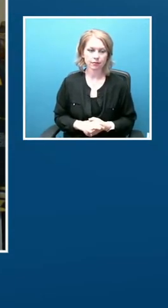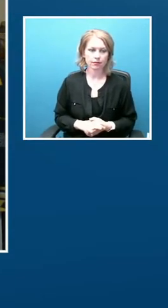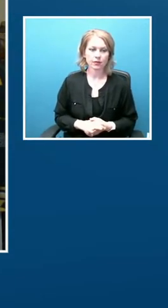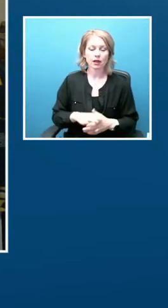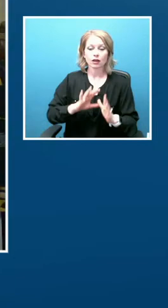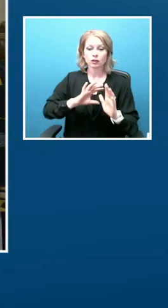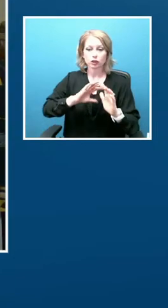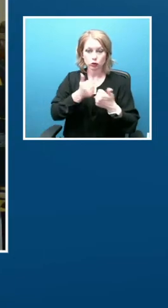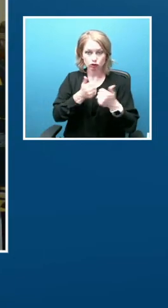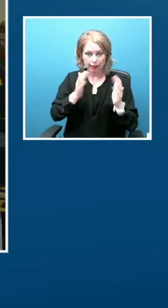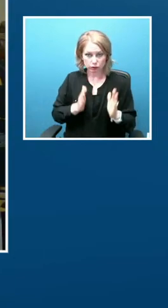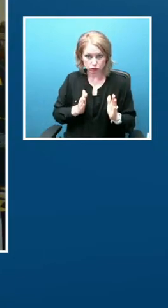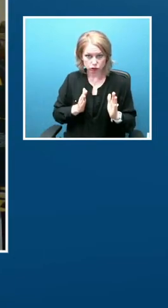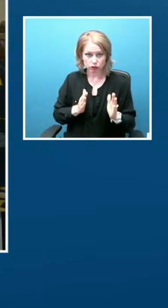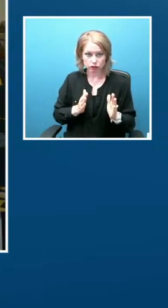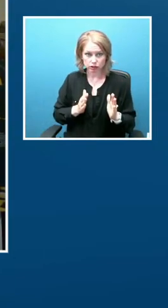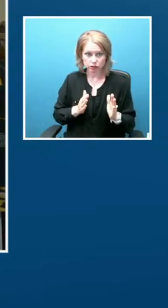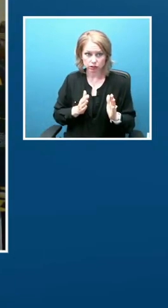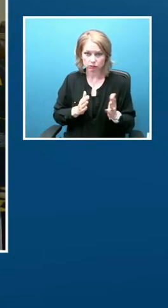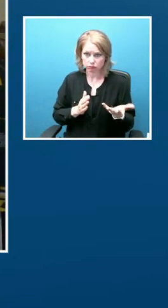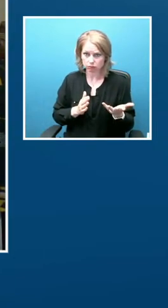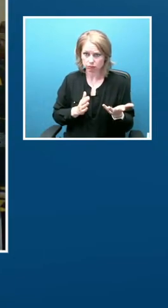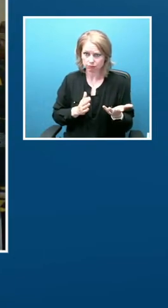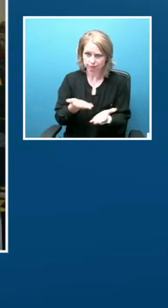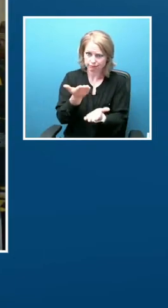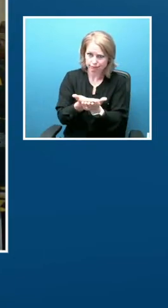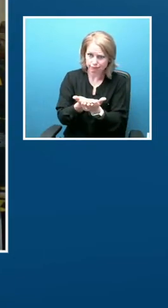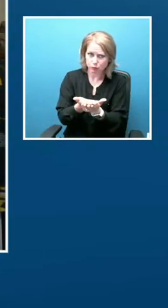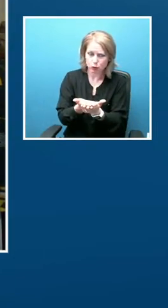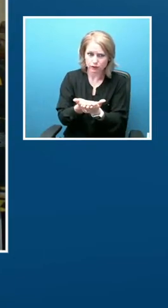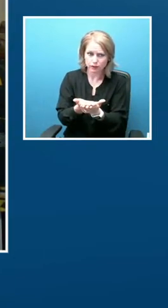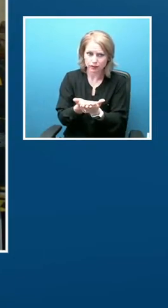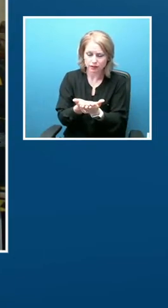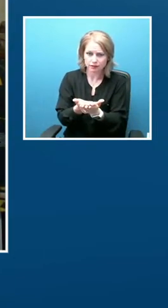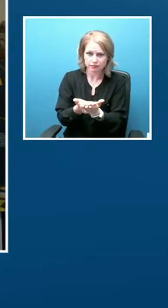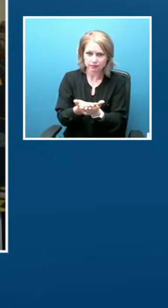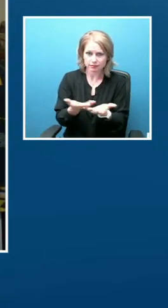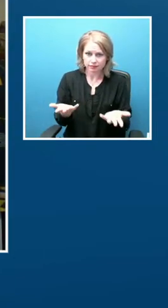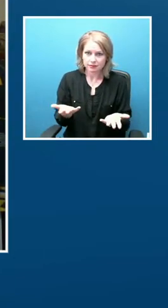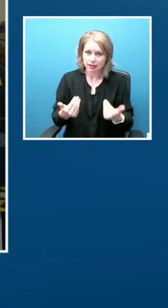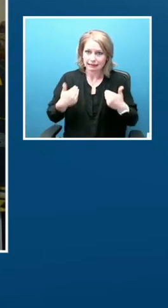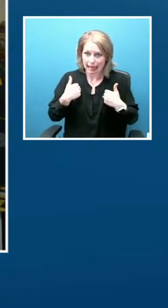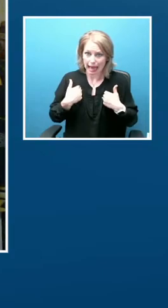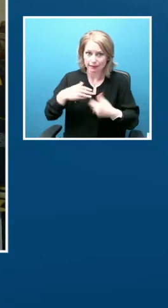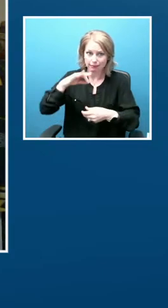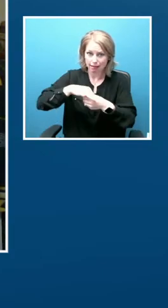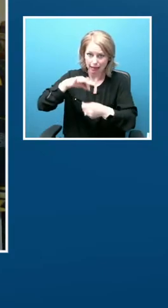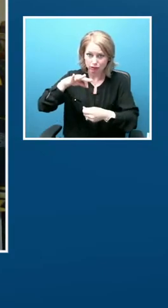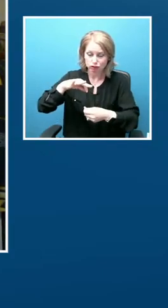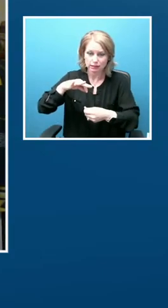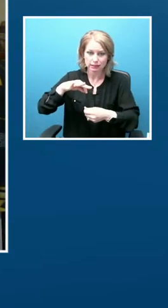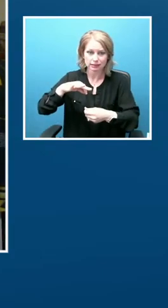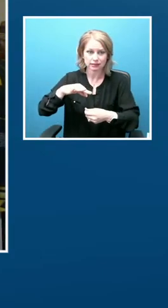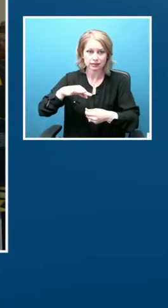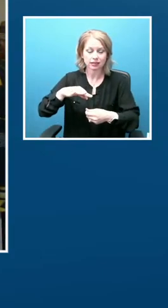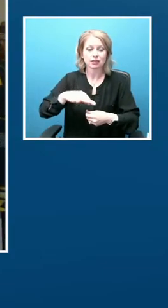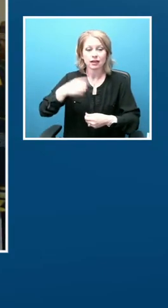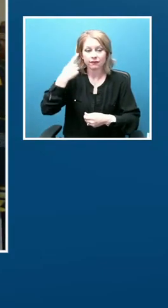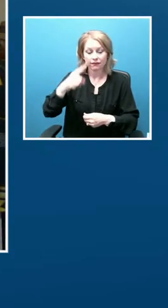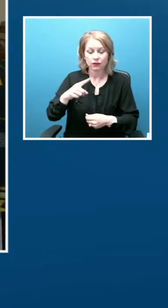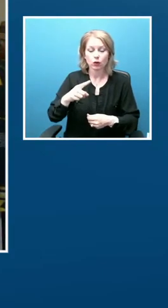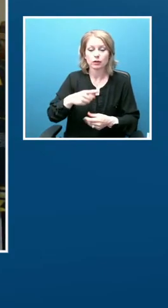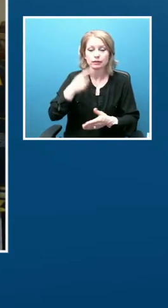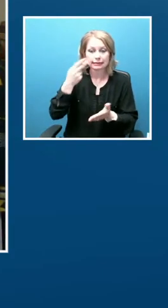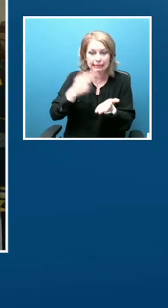West Virginians had a sufficient notice because contested elections were held for associate secretary,